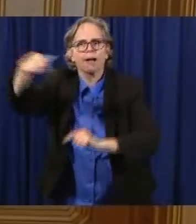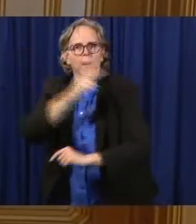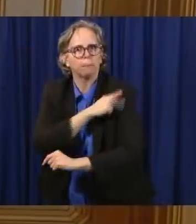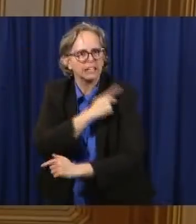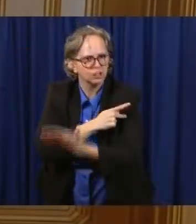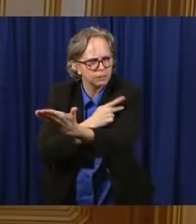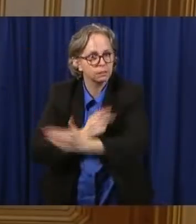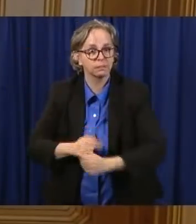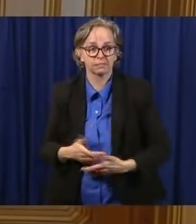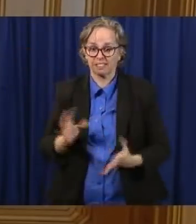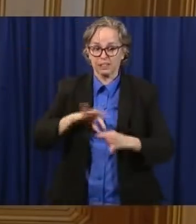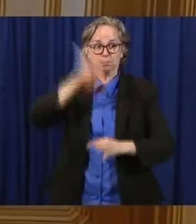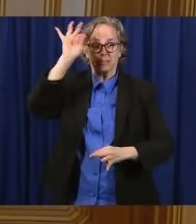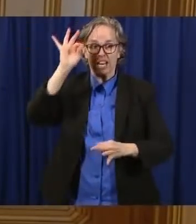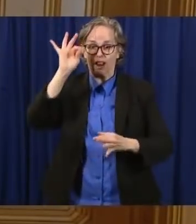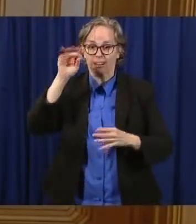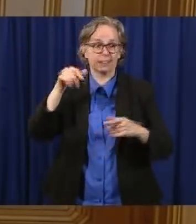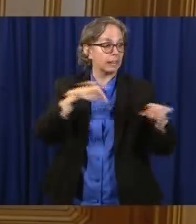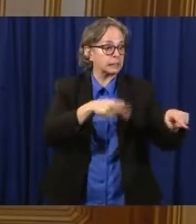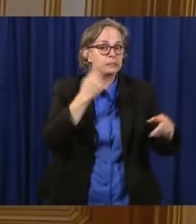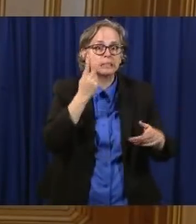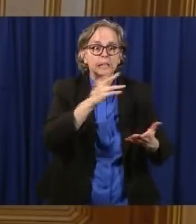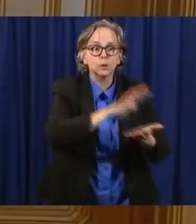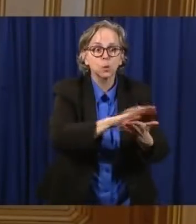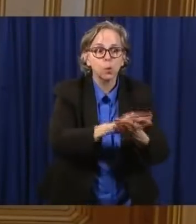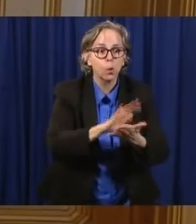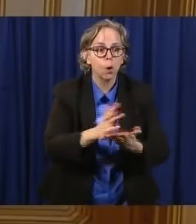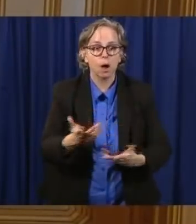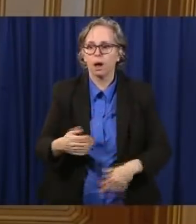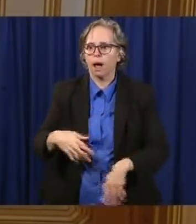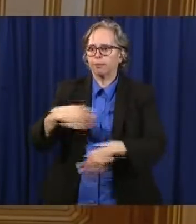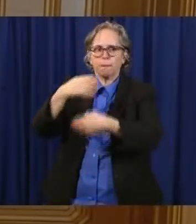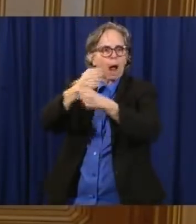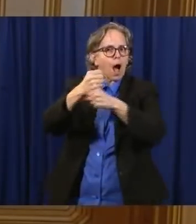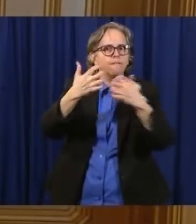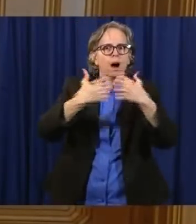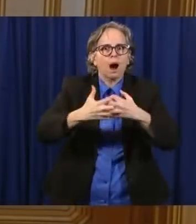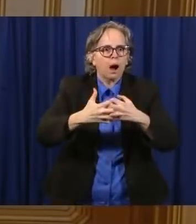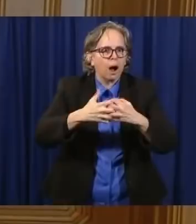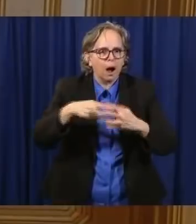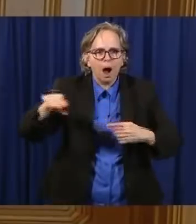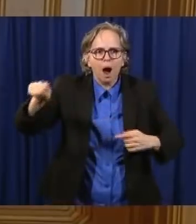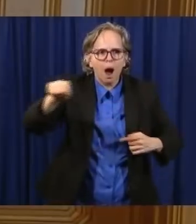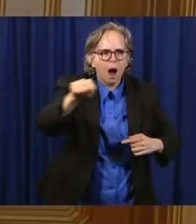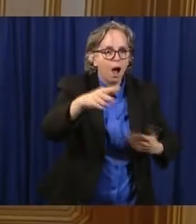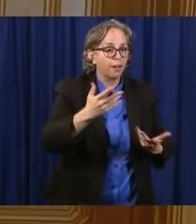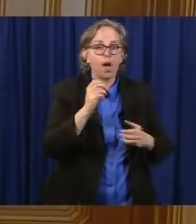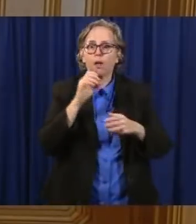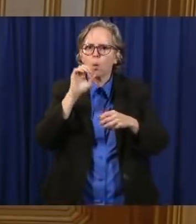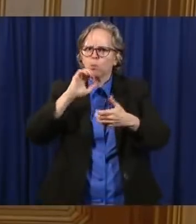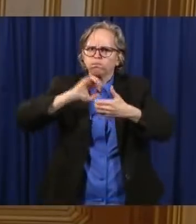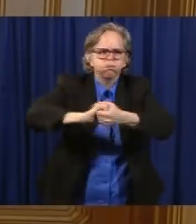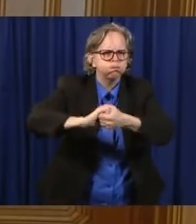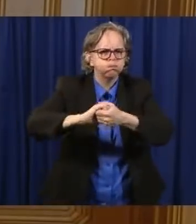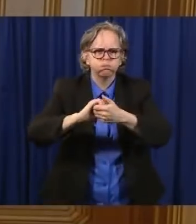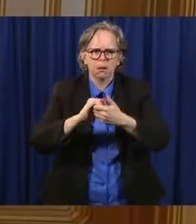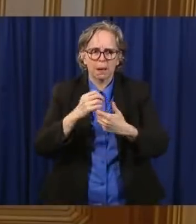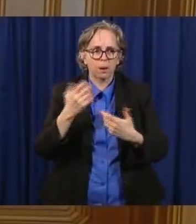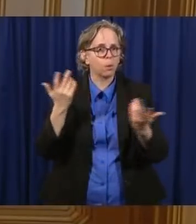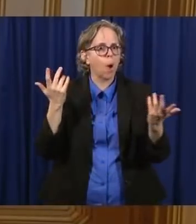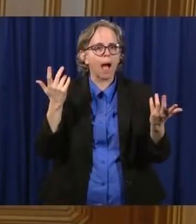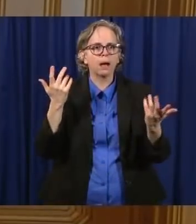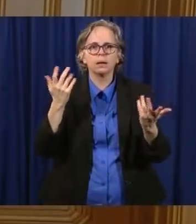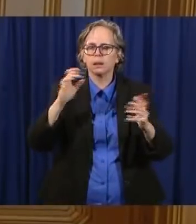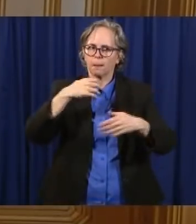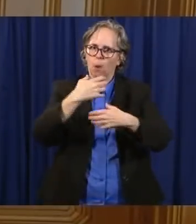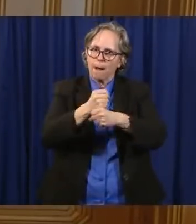hobbyists, all of whom have been working to make face shields, some through 3D printing. The efforts we're making now